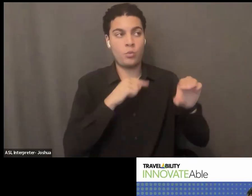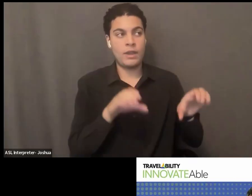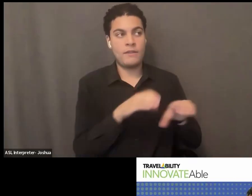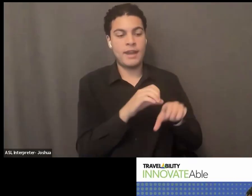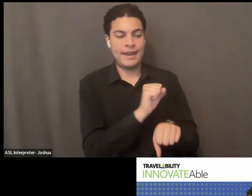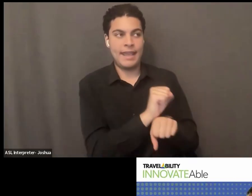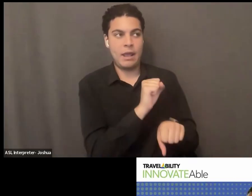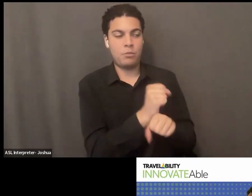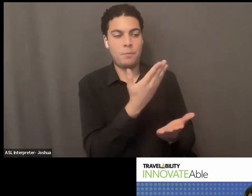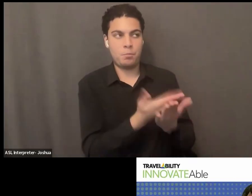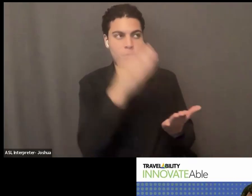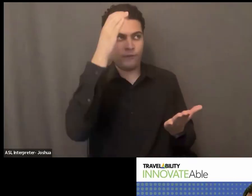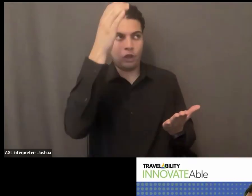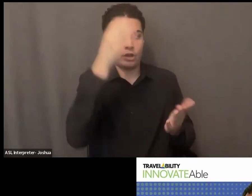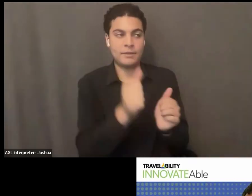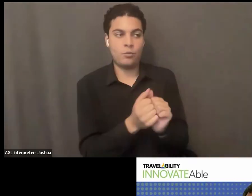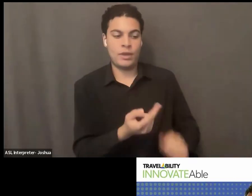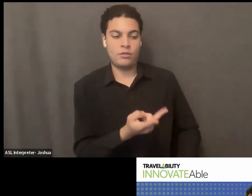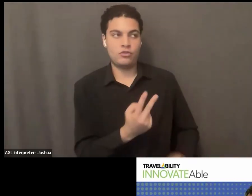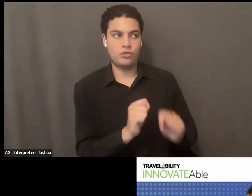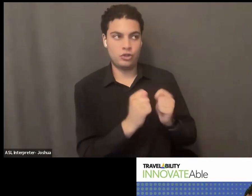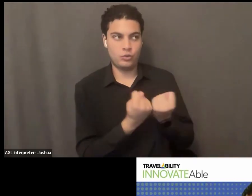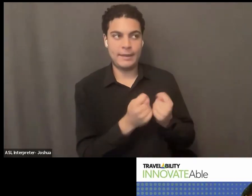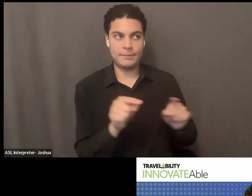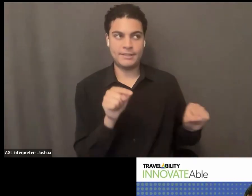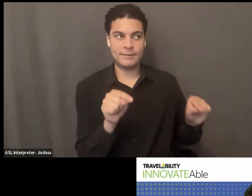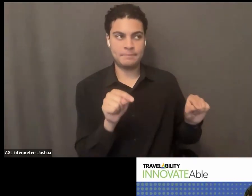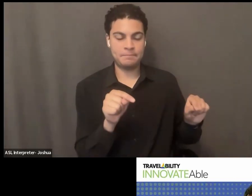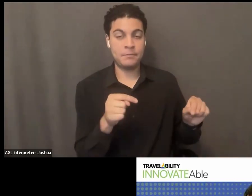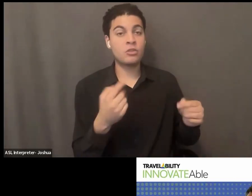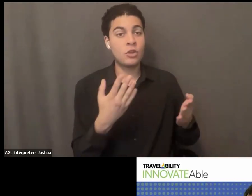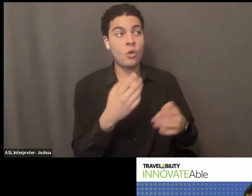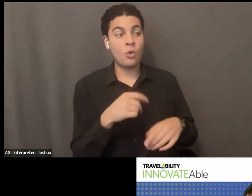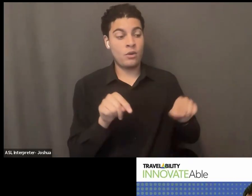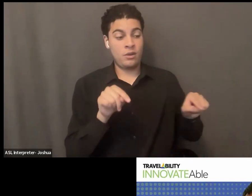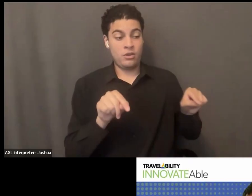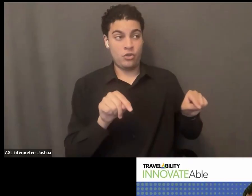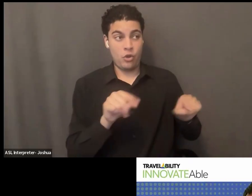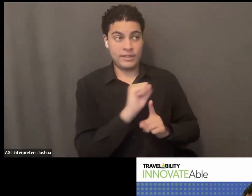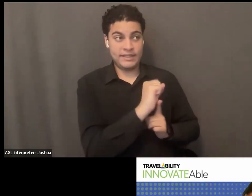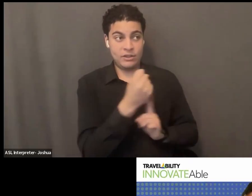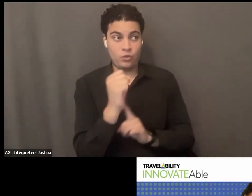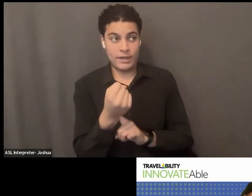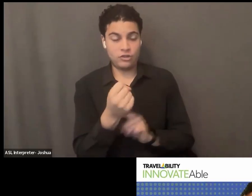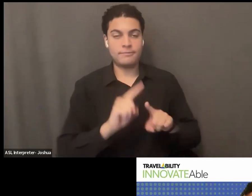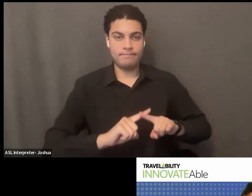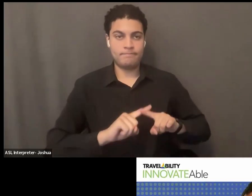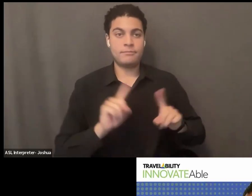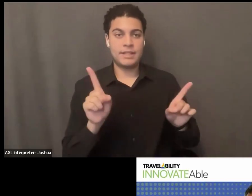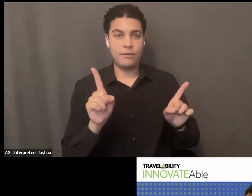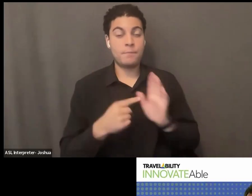teams. So normally it was very different in both cases. St. Louis, for example,